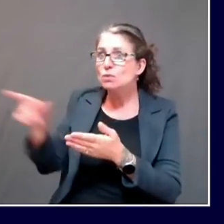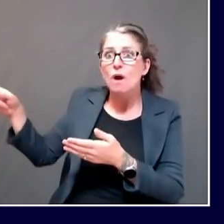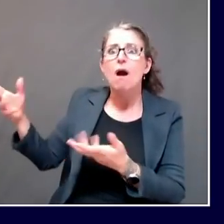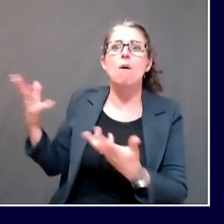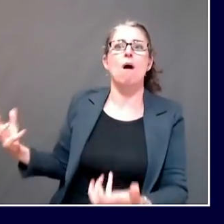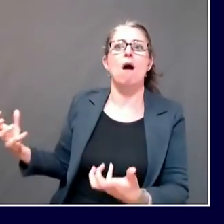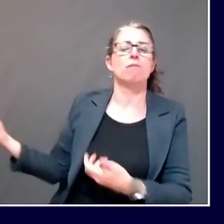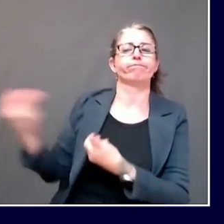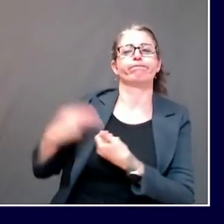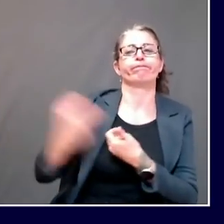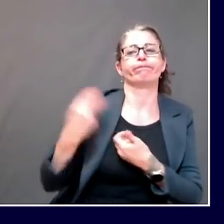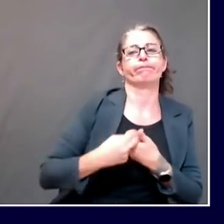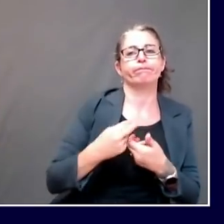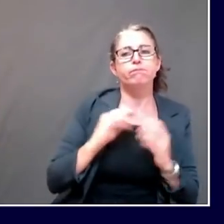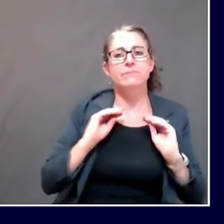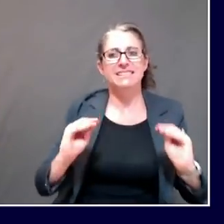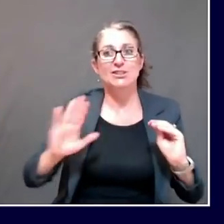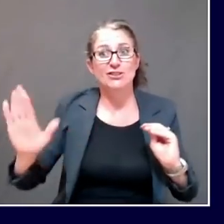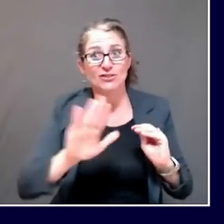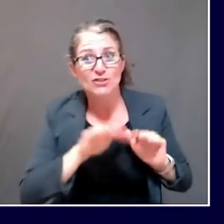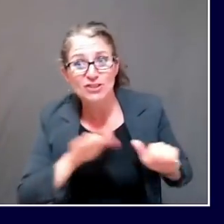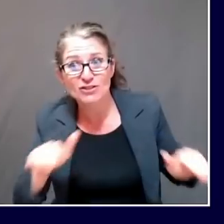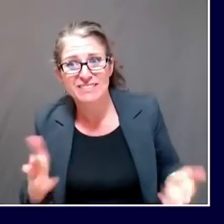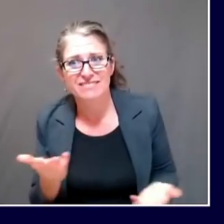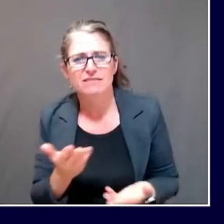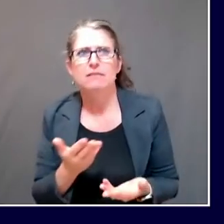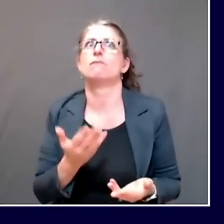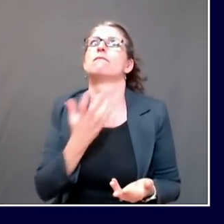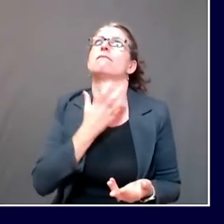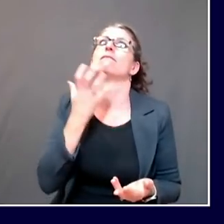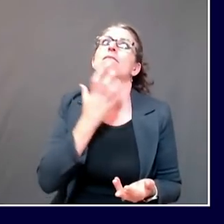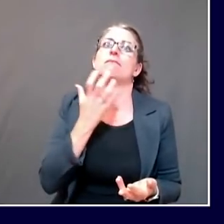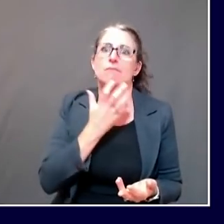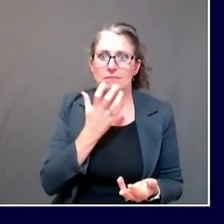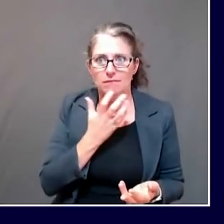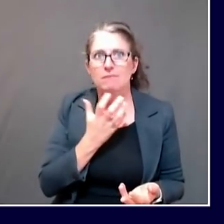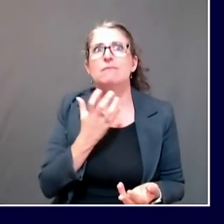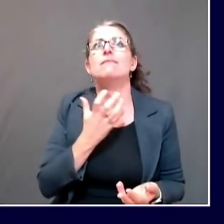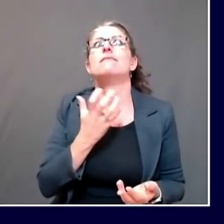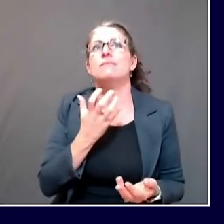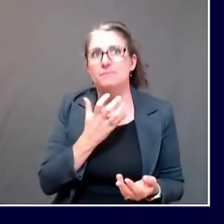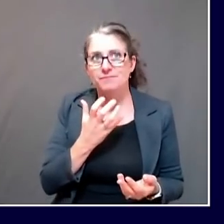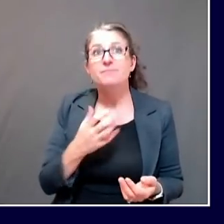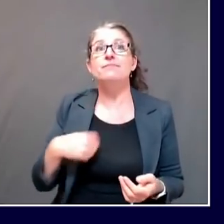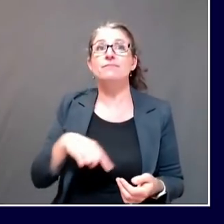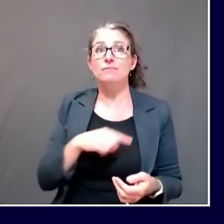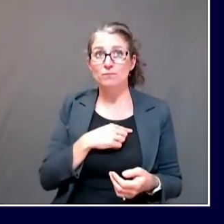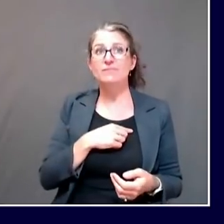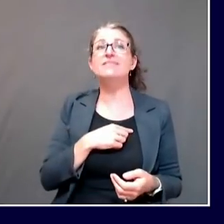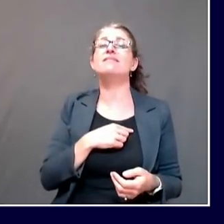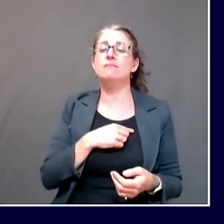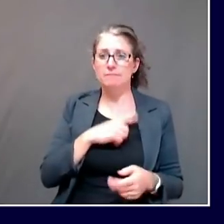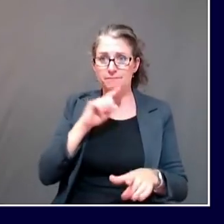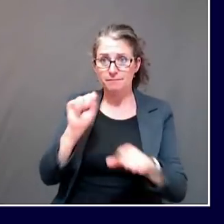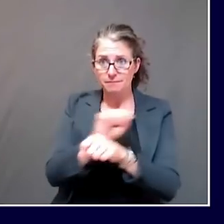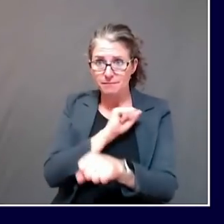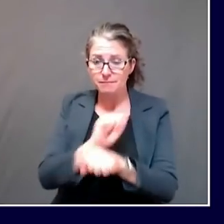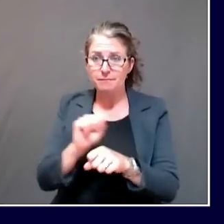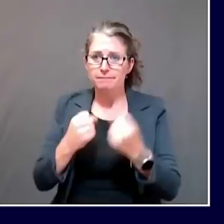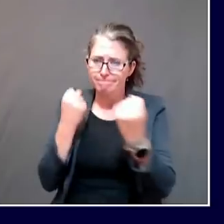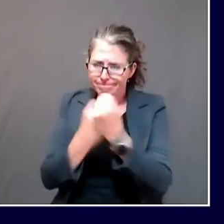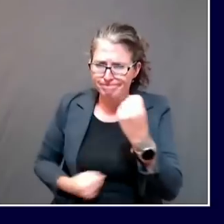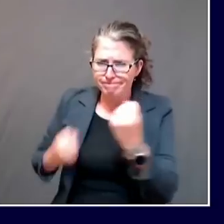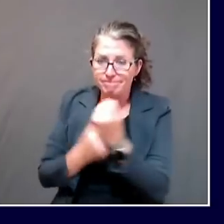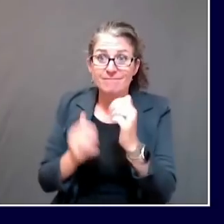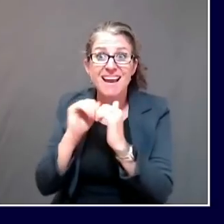recovery in our state. We are maintaining our guided, fact-based approach to stabilizing our economy while limiting